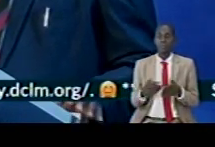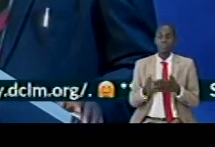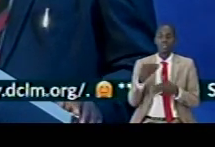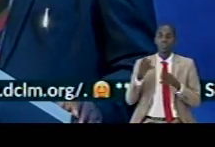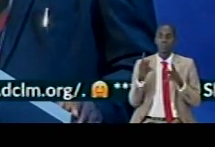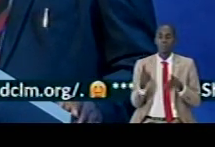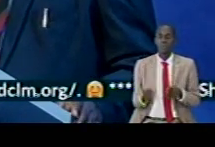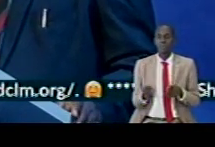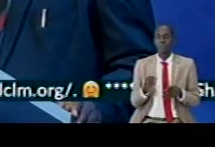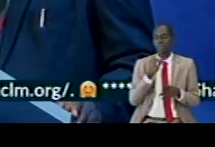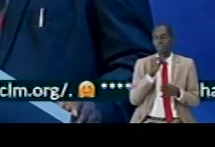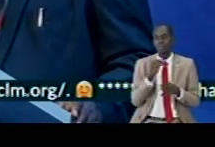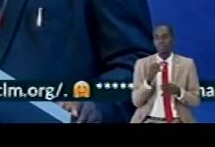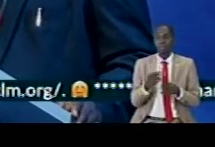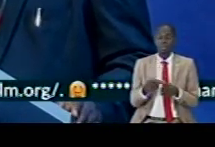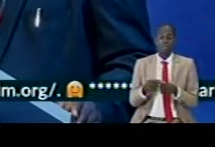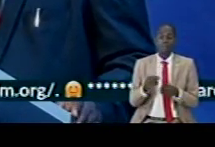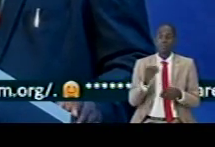Futa.